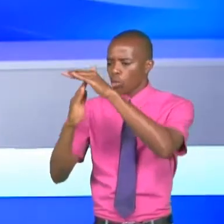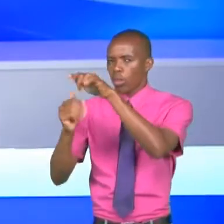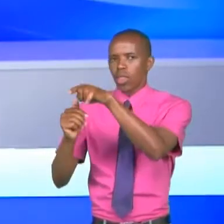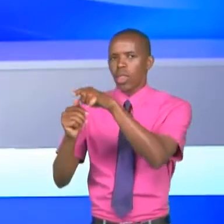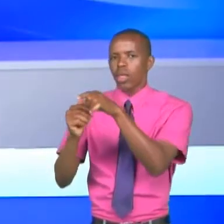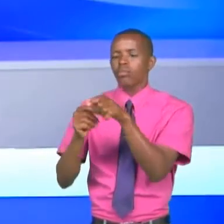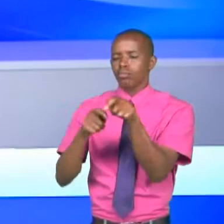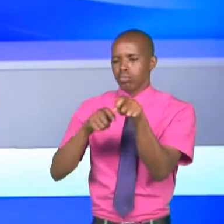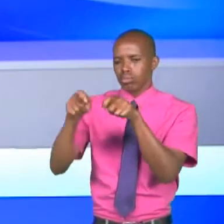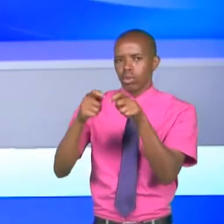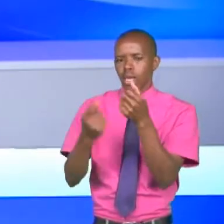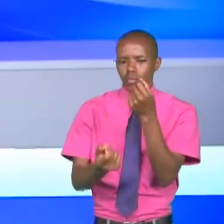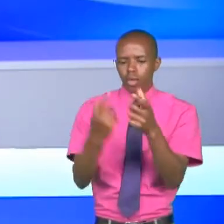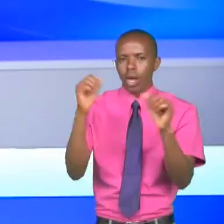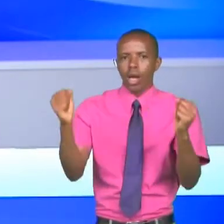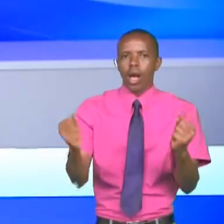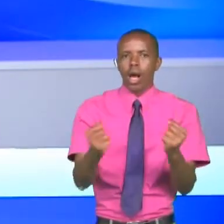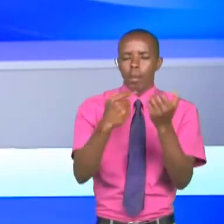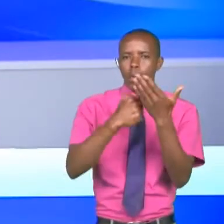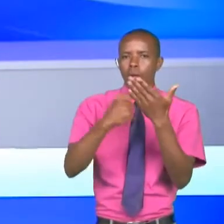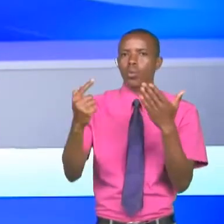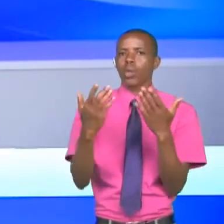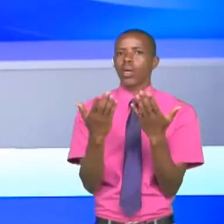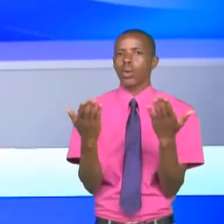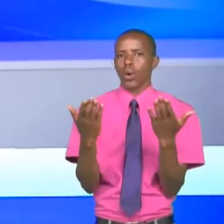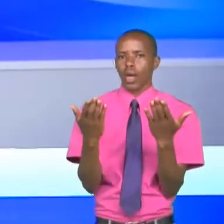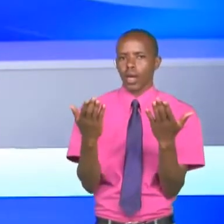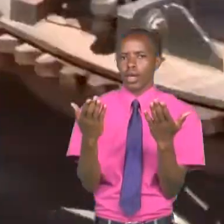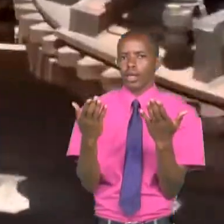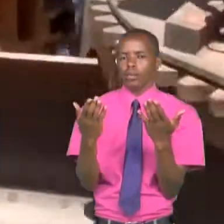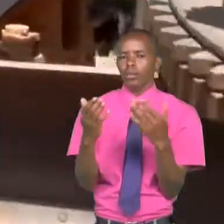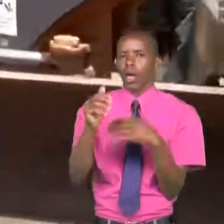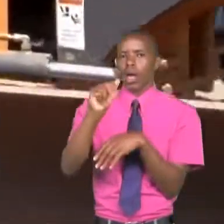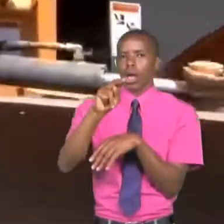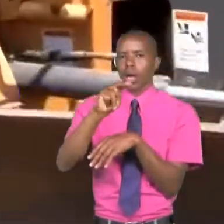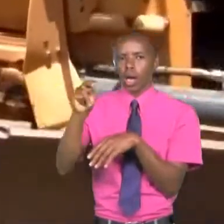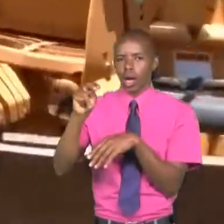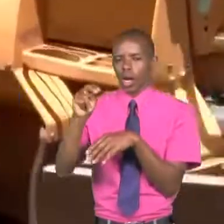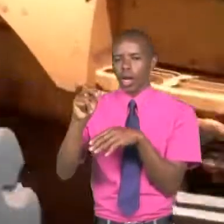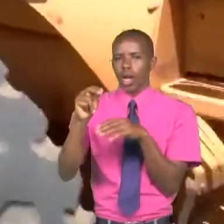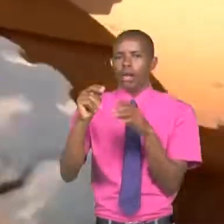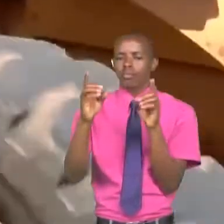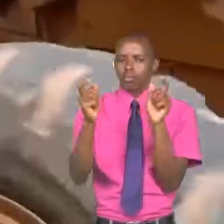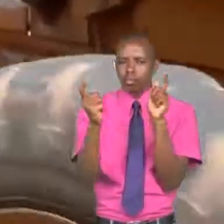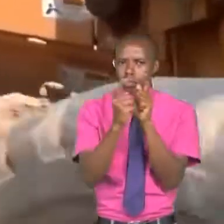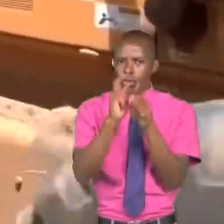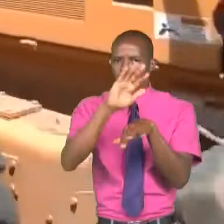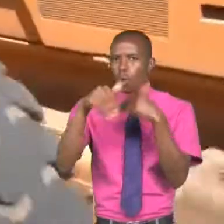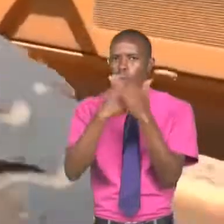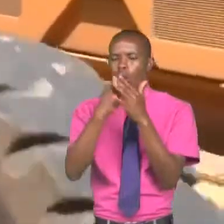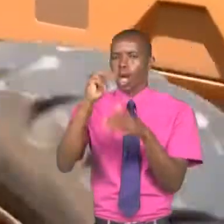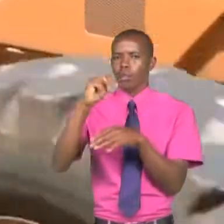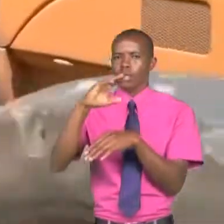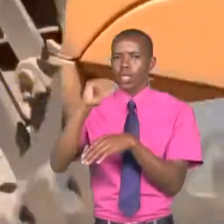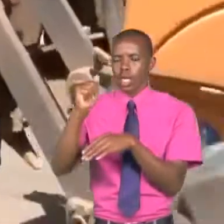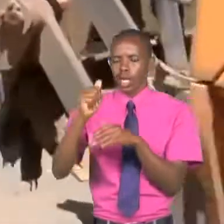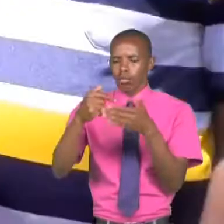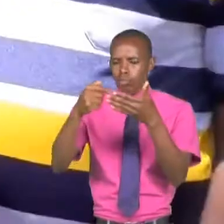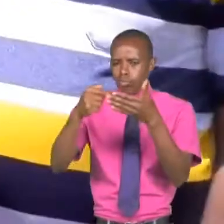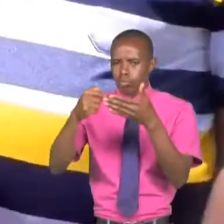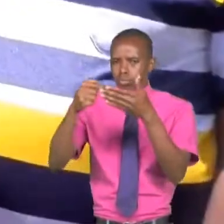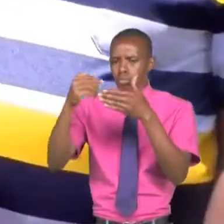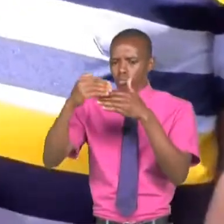This initiative comes after a week where she and Waiguru had met all elected MCAs to deliberate on the way forward